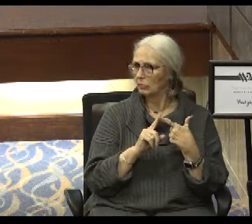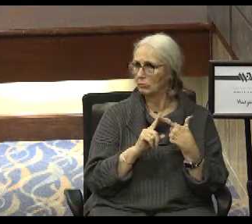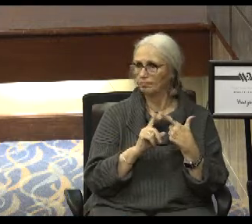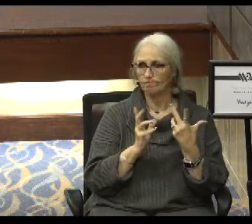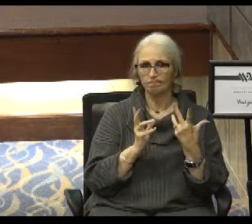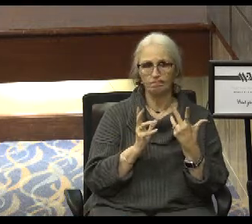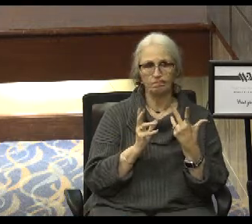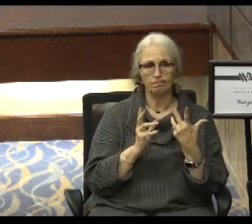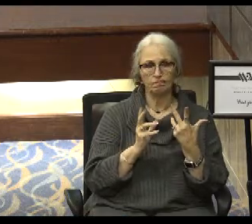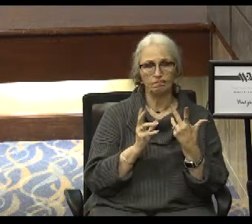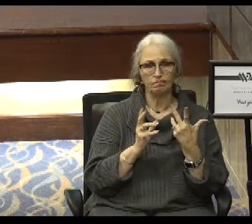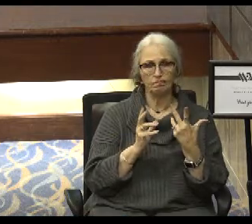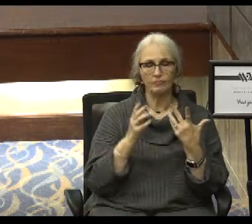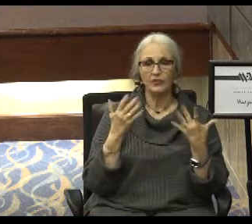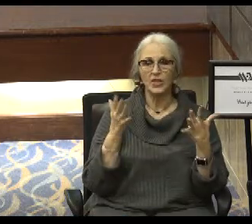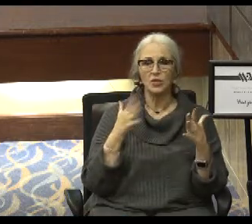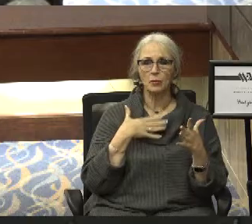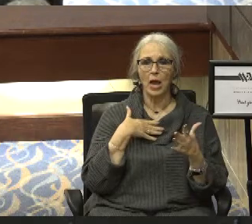And that's the end of my presentation.